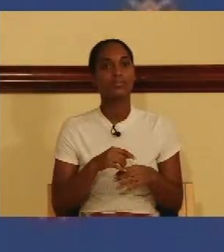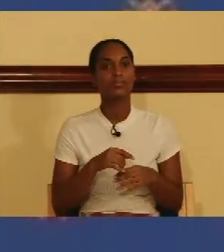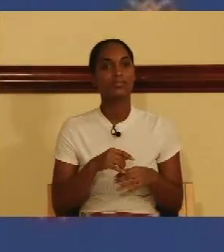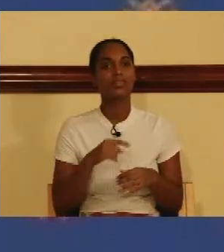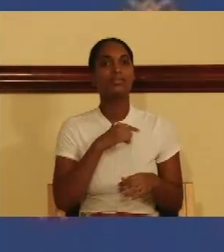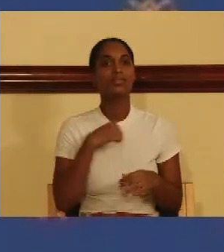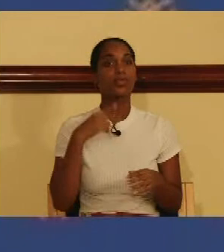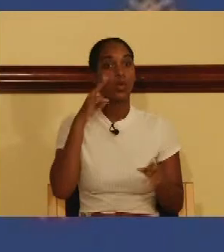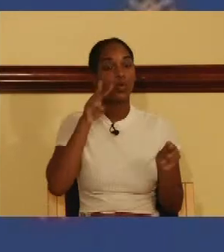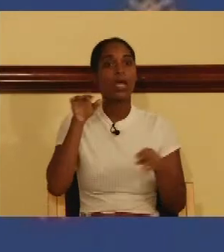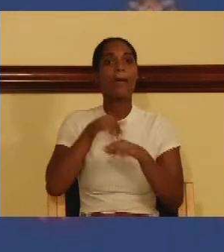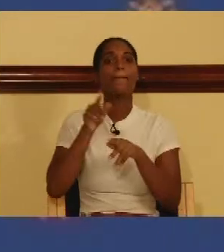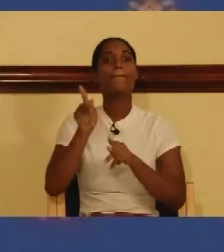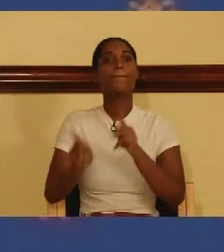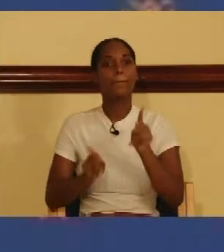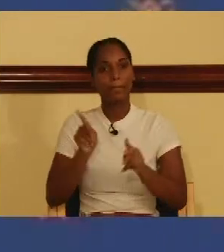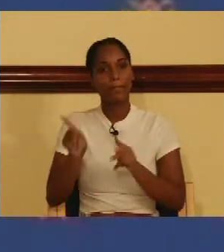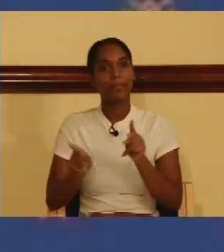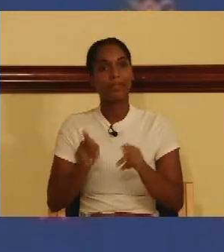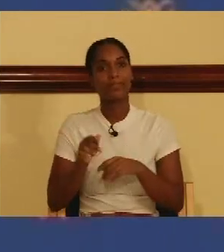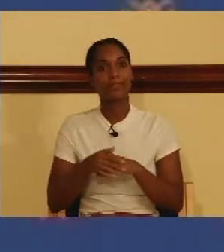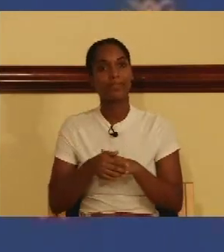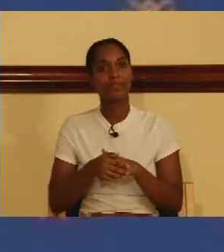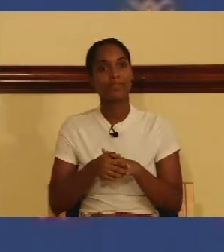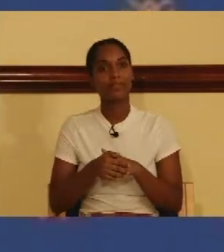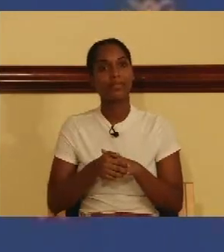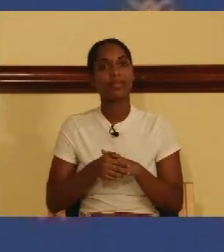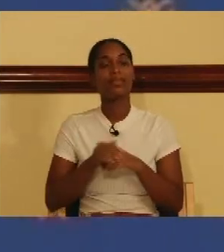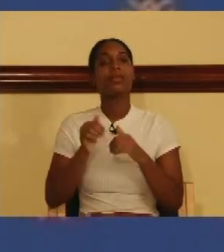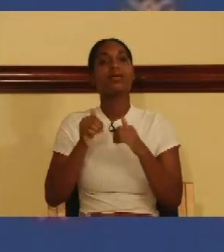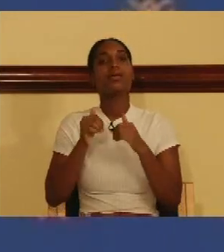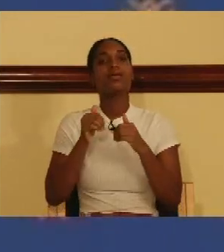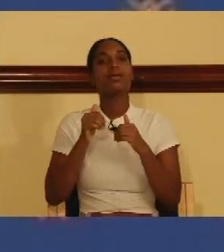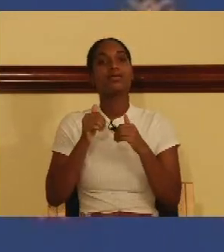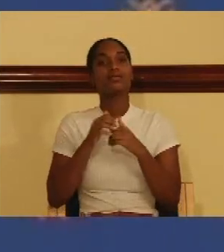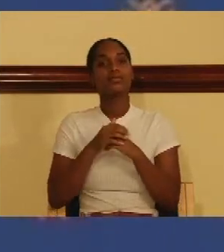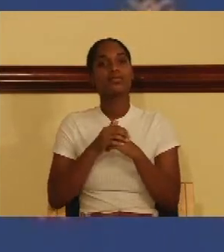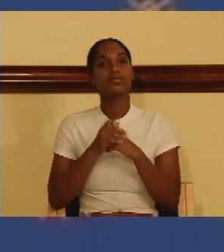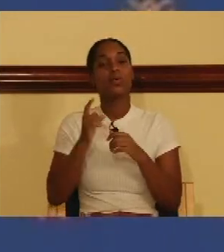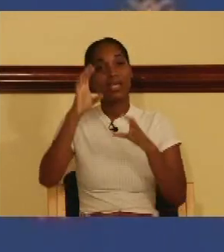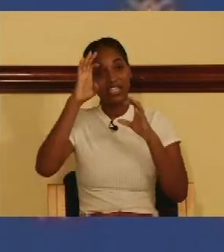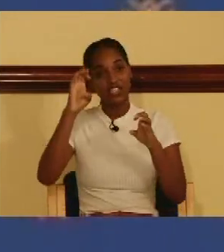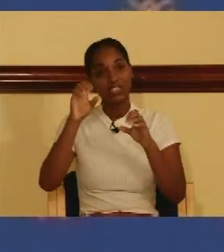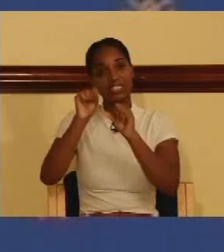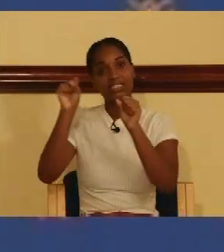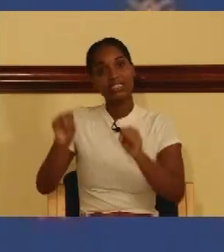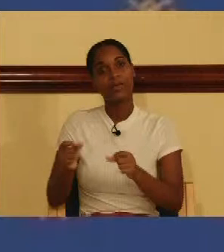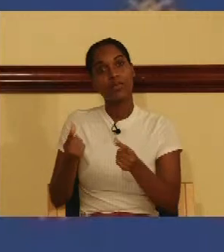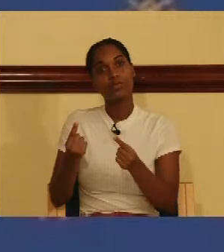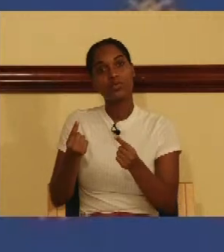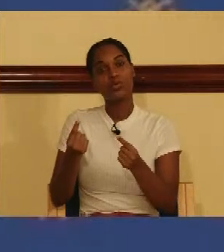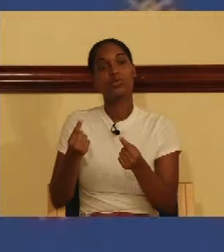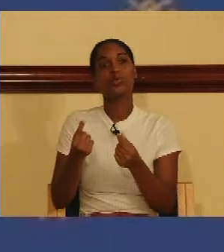at person first, right? And the needs of persons. So our education system is seeking to